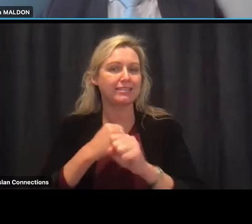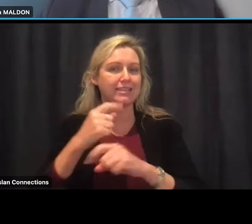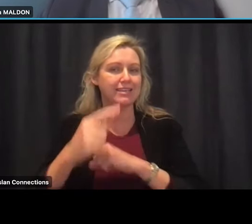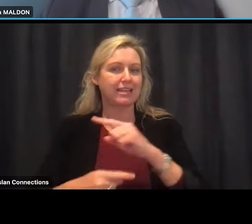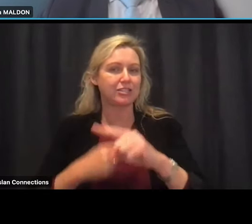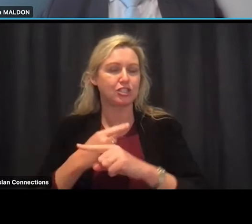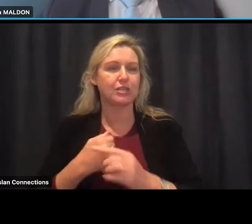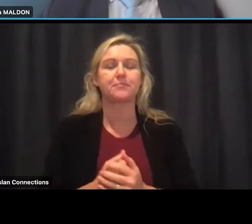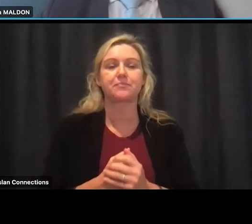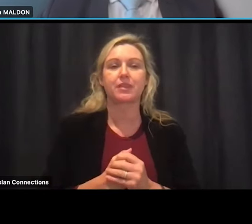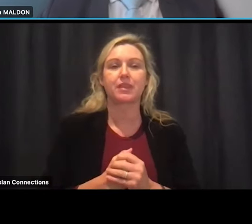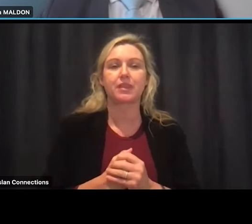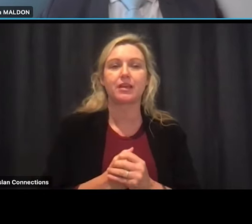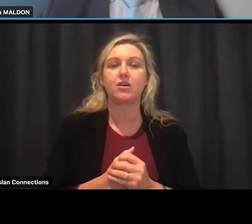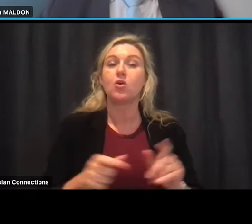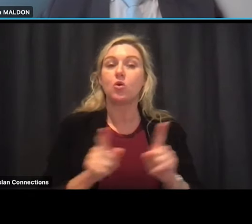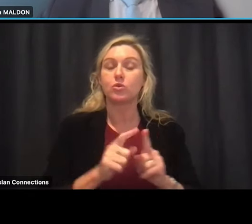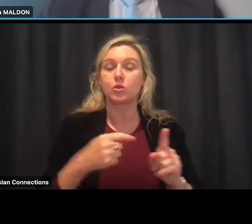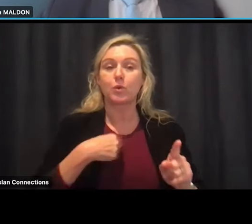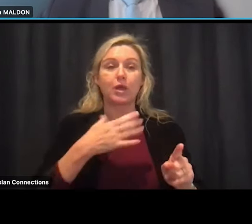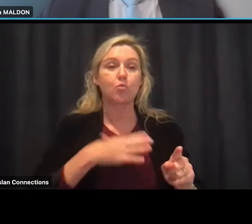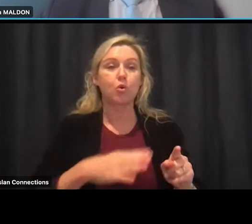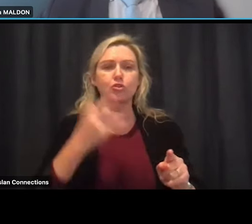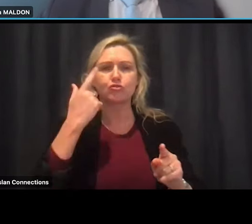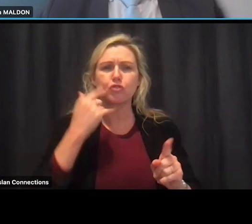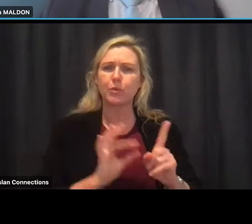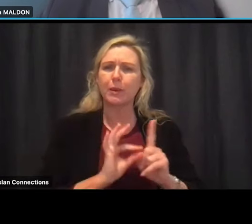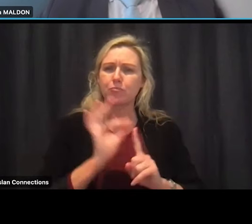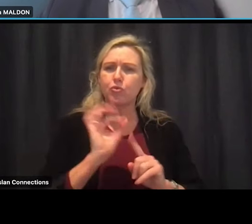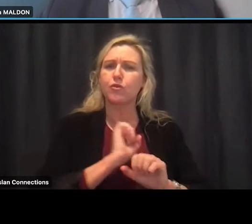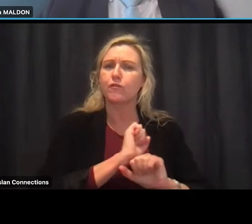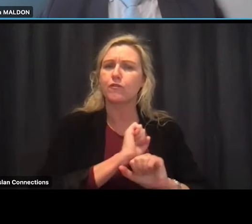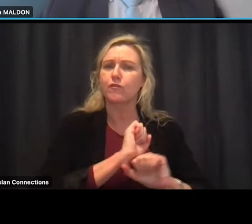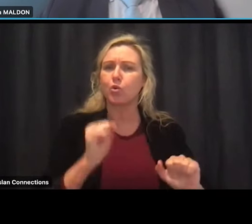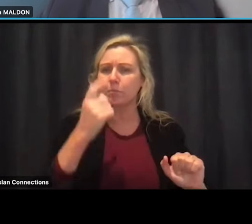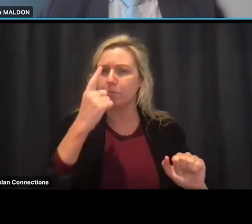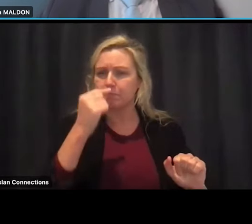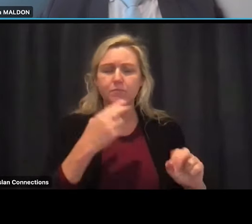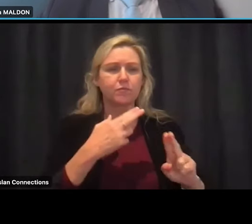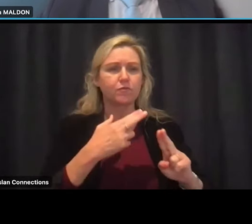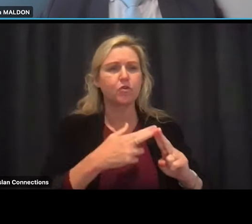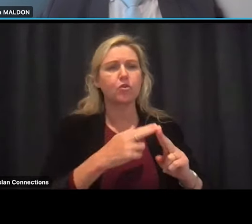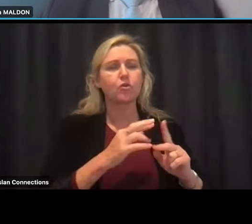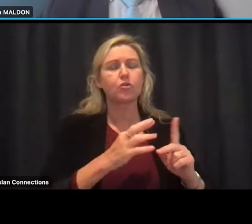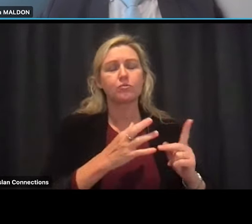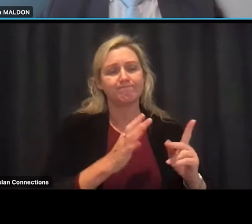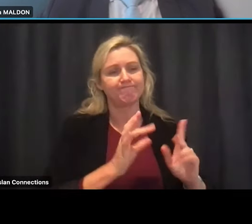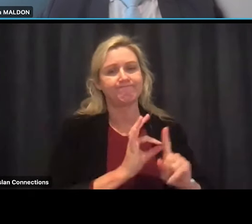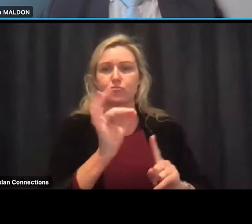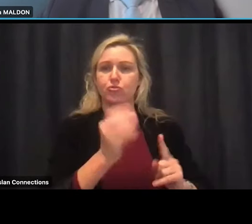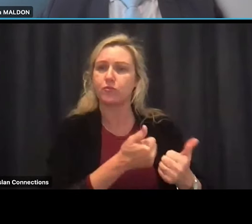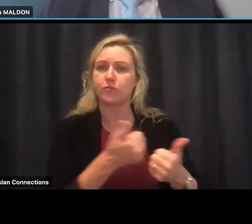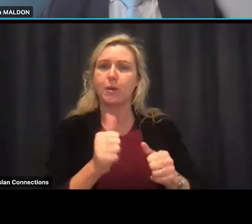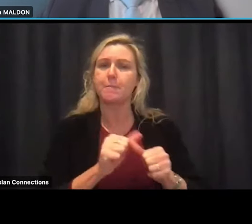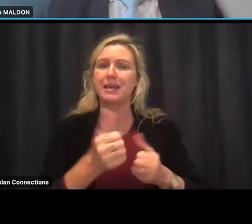that increased accountability, we're looking at building capability by working with the Aged Care Quality and Safety Commission and the Maggie Beer Foundation across a range of